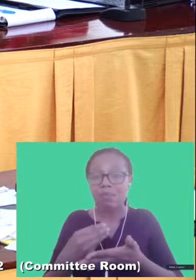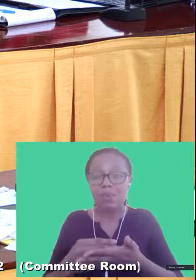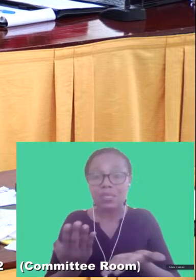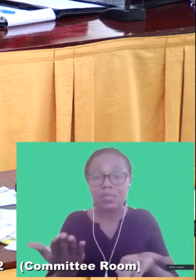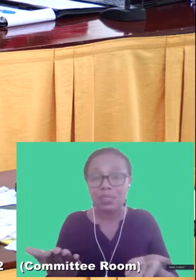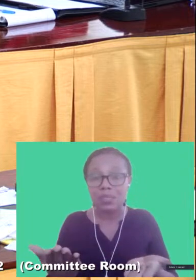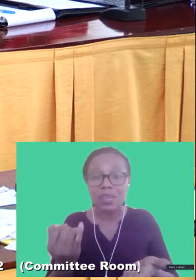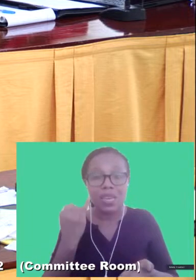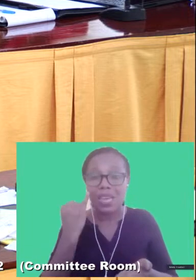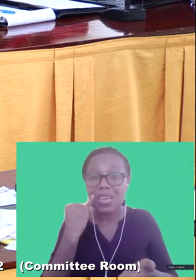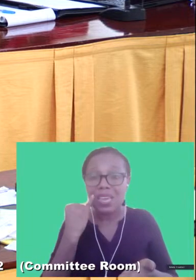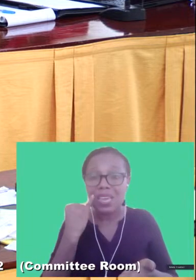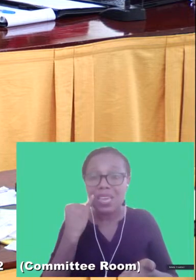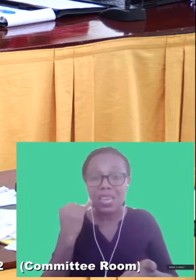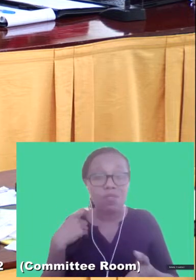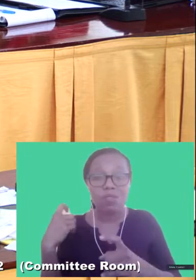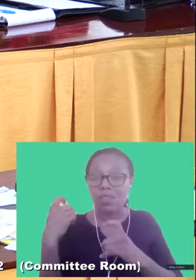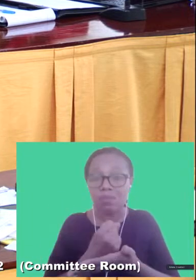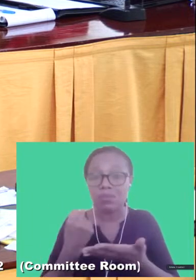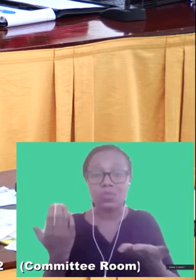given the same historical